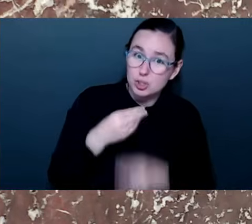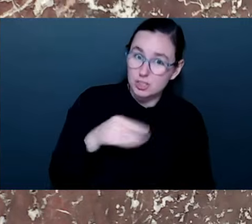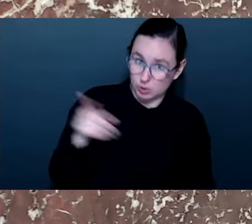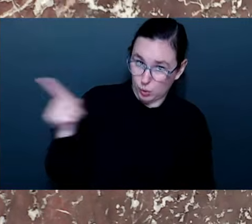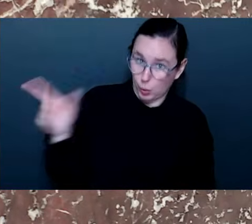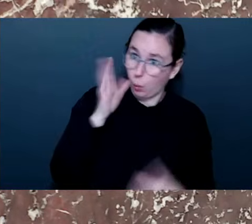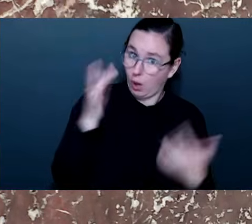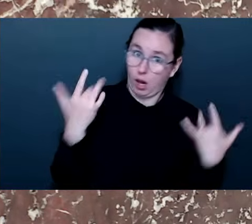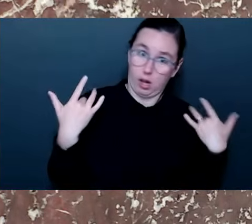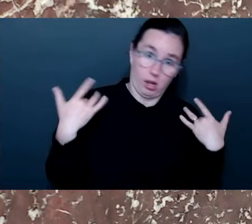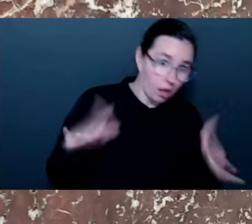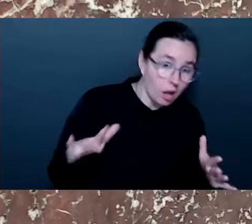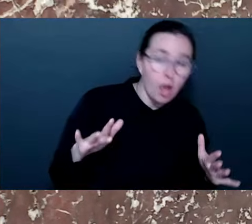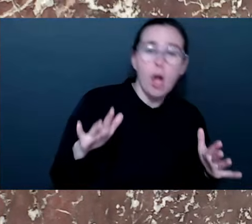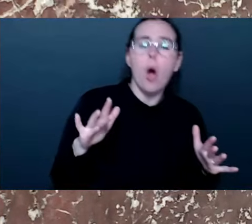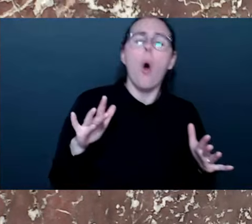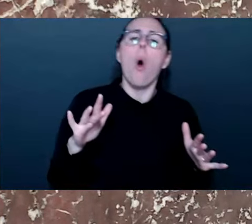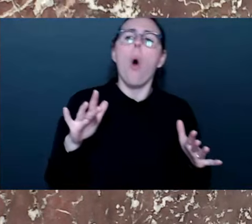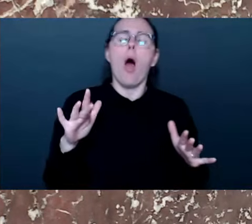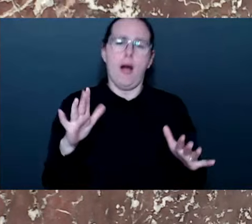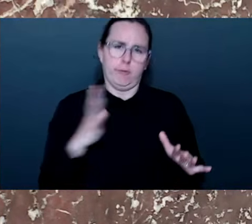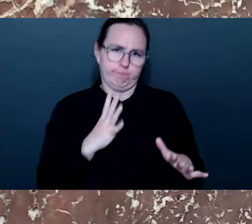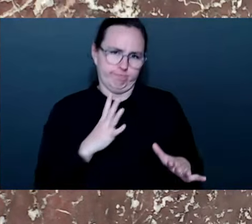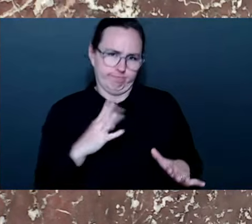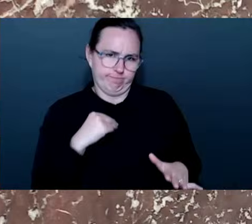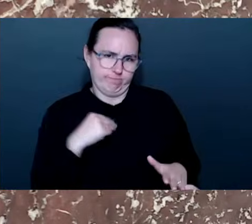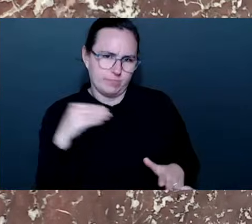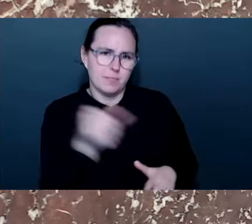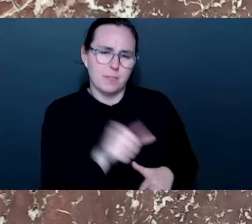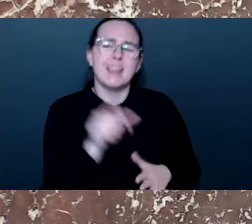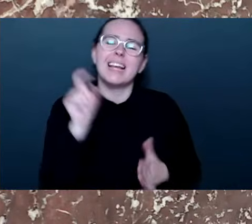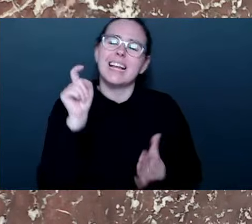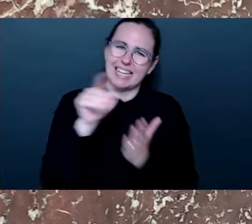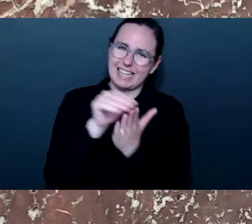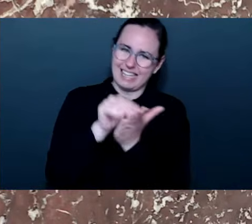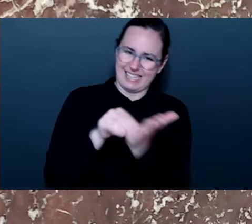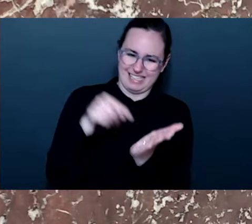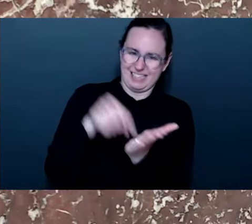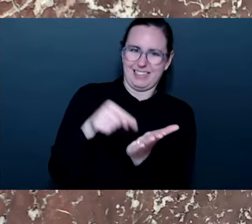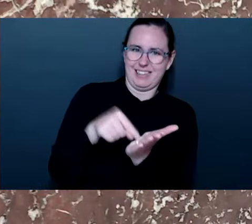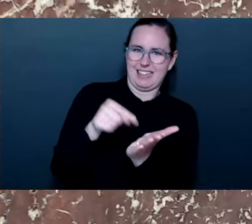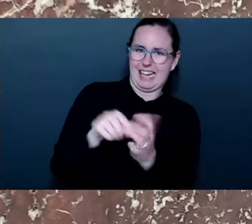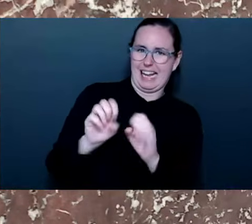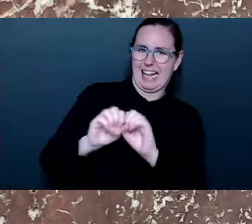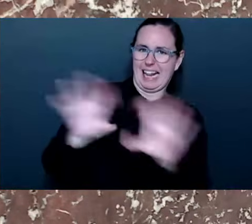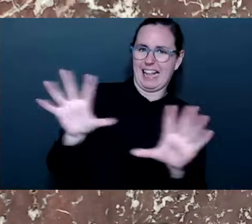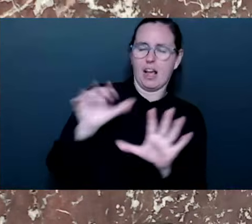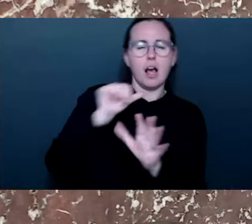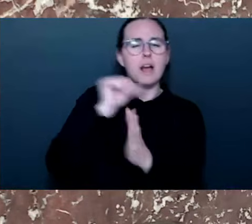for all, take their concerns seriously and not deflect the things that may or may not have happened in 2001?